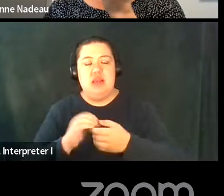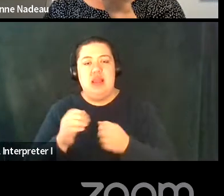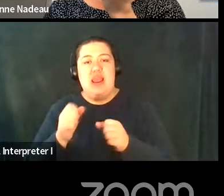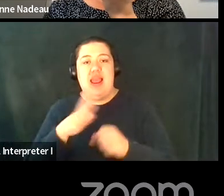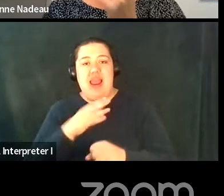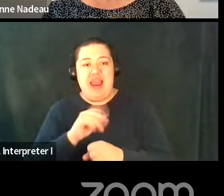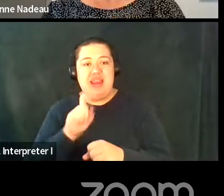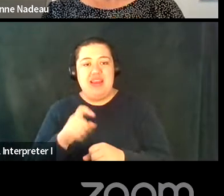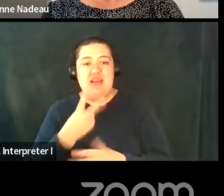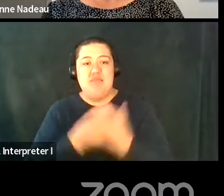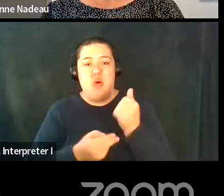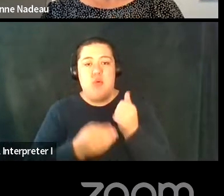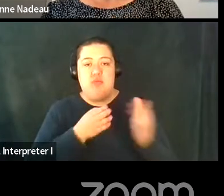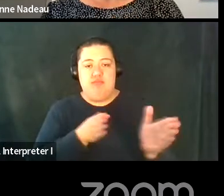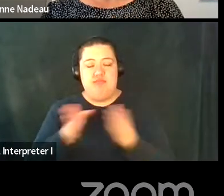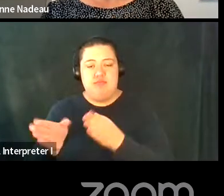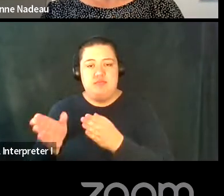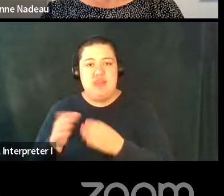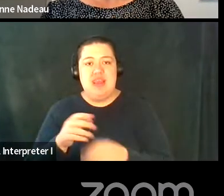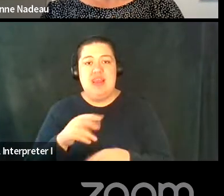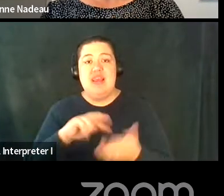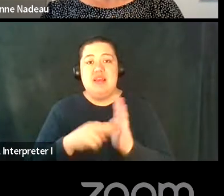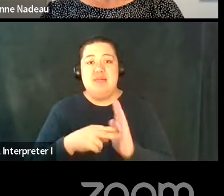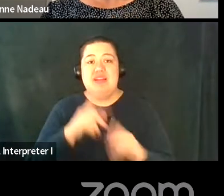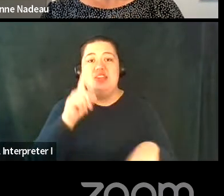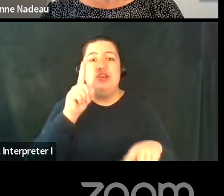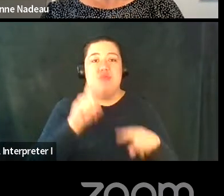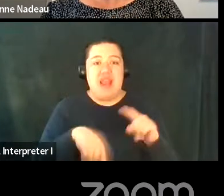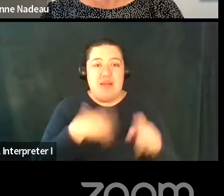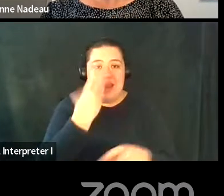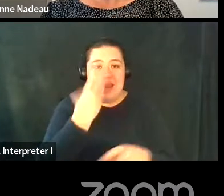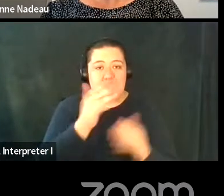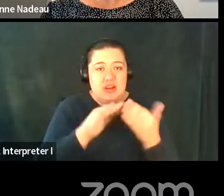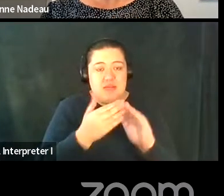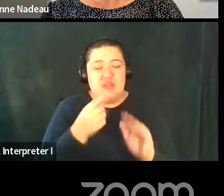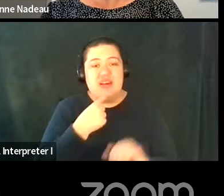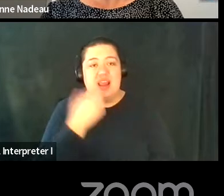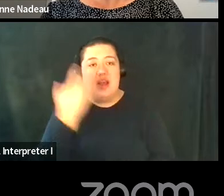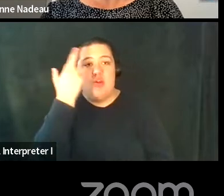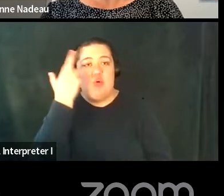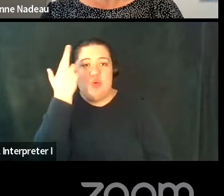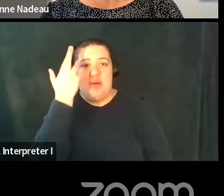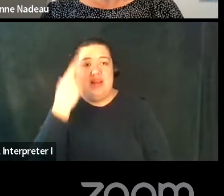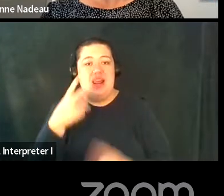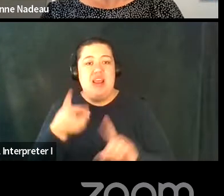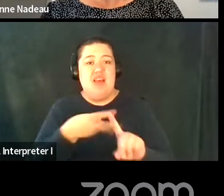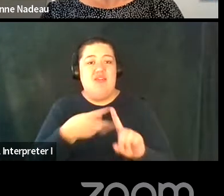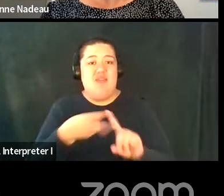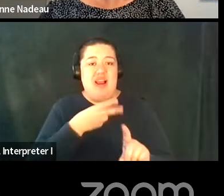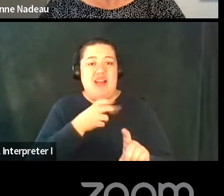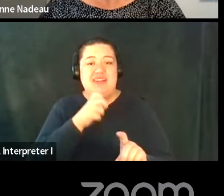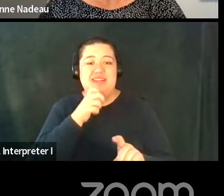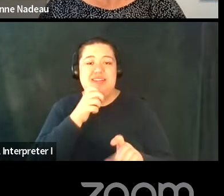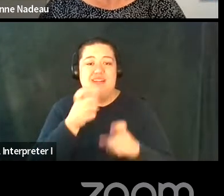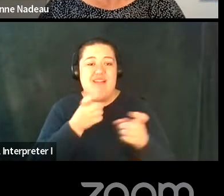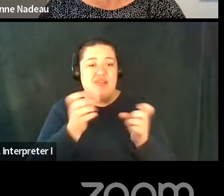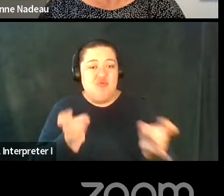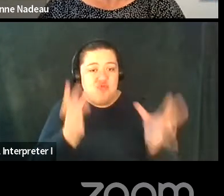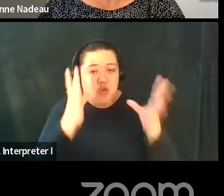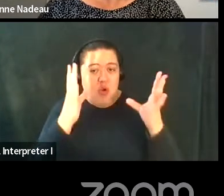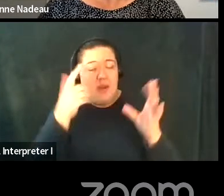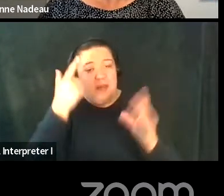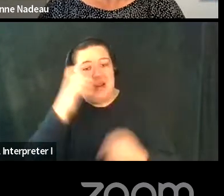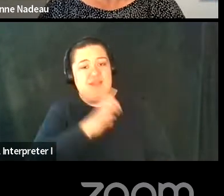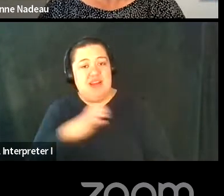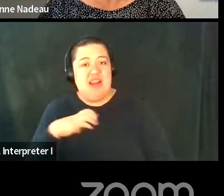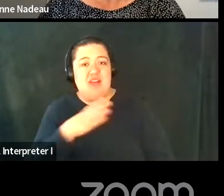ways. That means you can't be out in communities saying the reason that violence is out of control is because of the council. And by